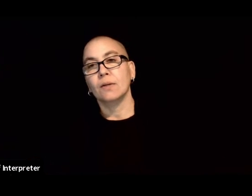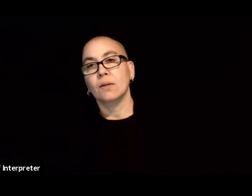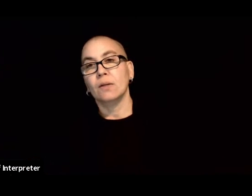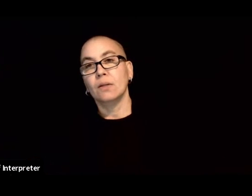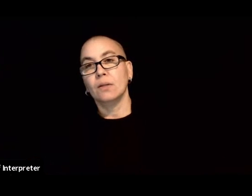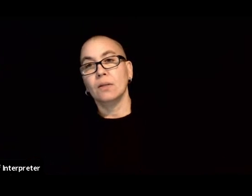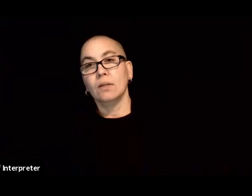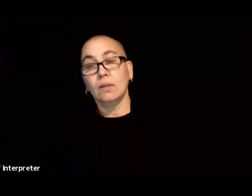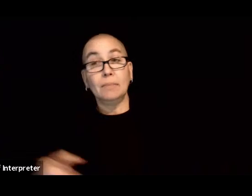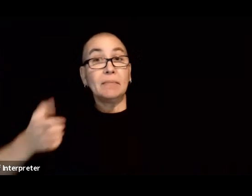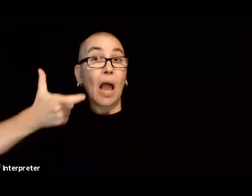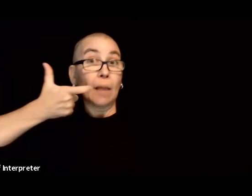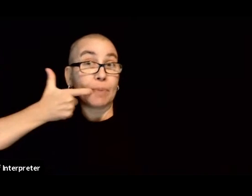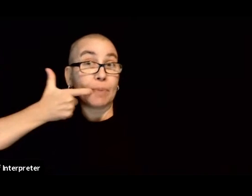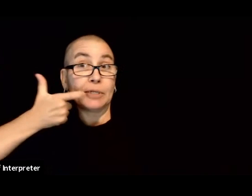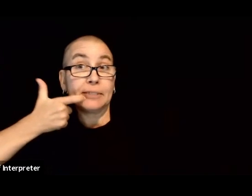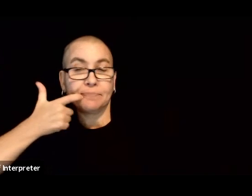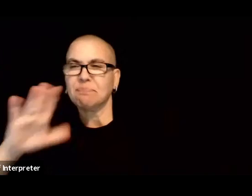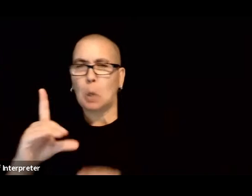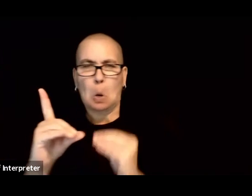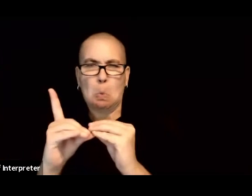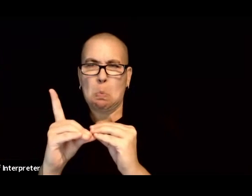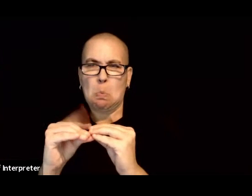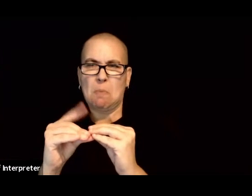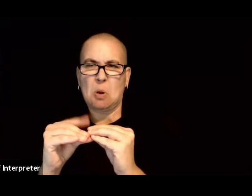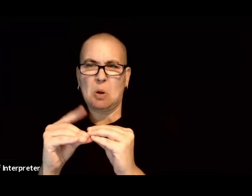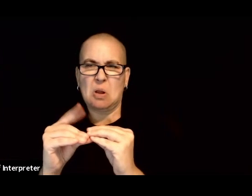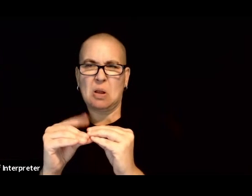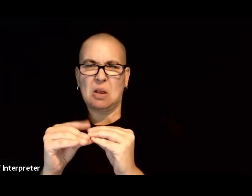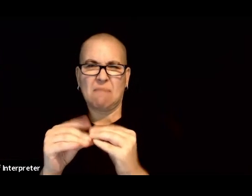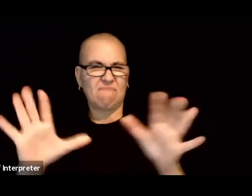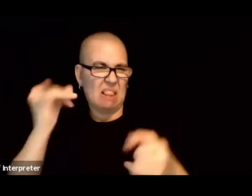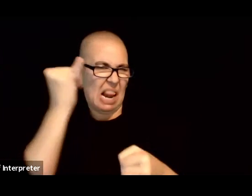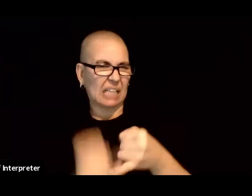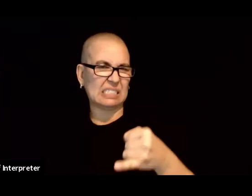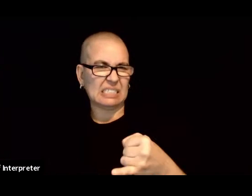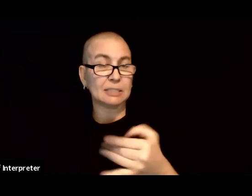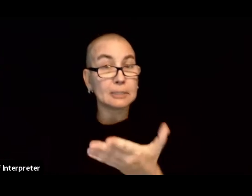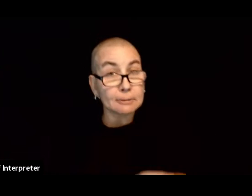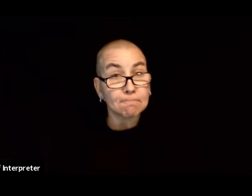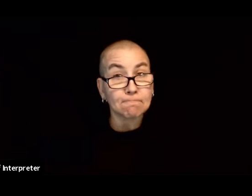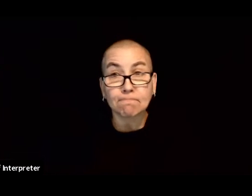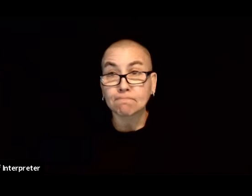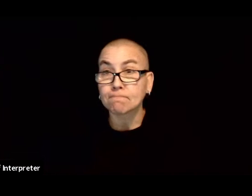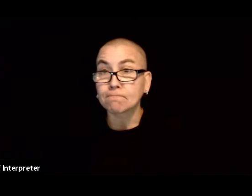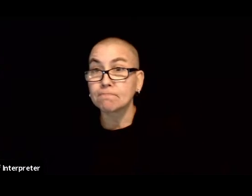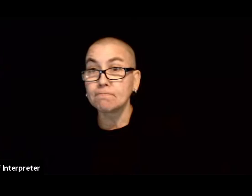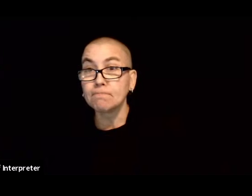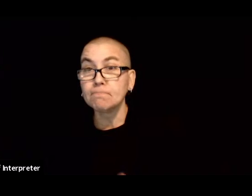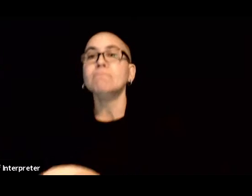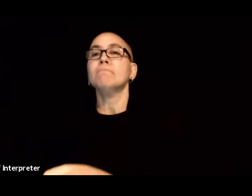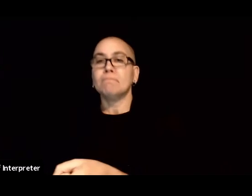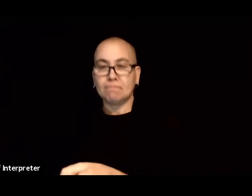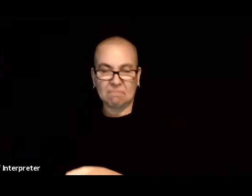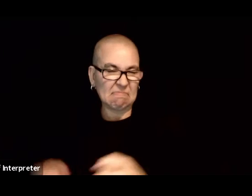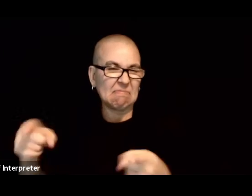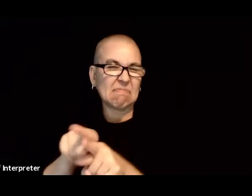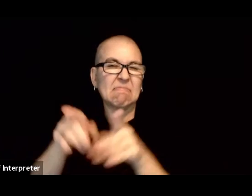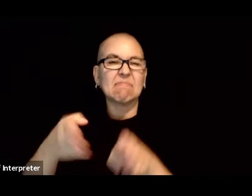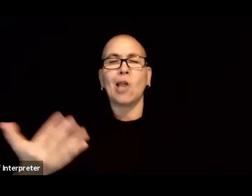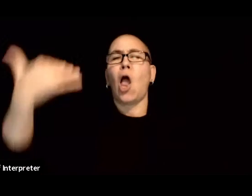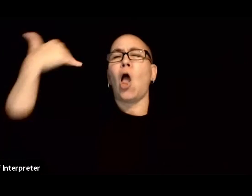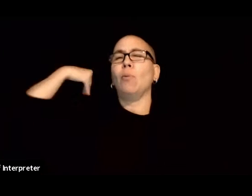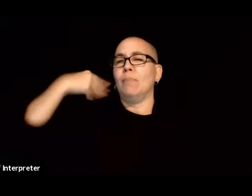Our last question is a follow-up question from Catherine Richard from Minnesota Public Radio. Your line is now open.